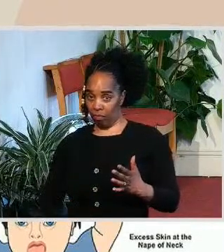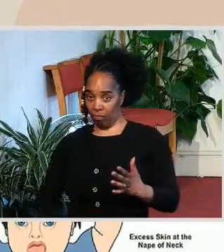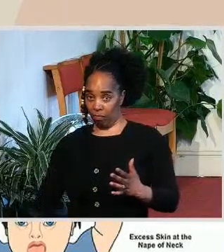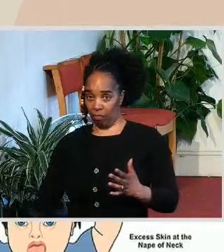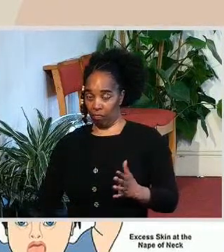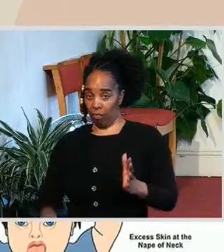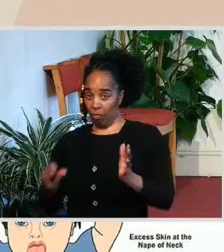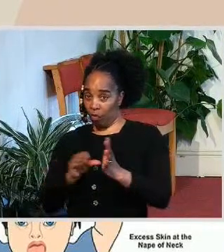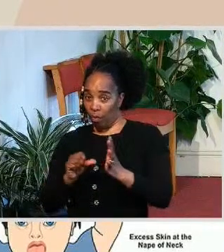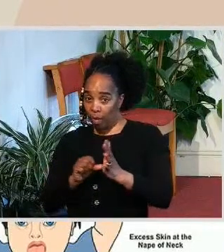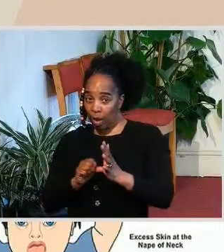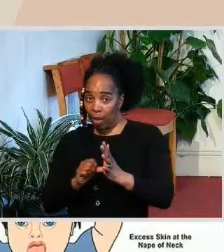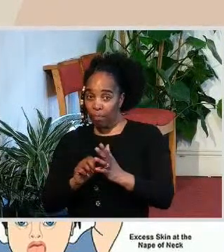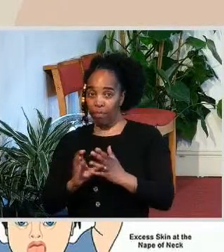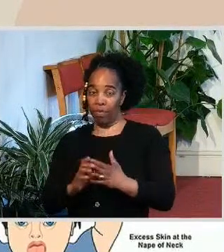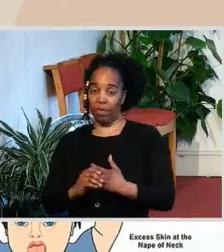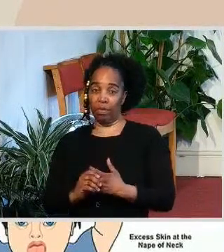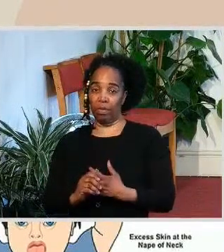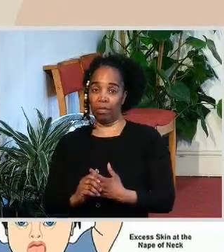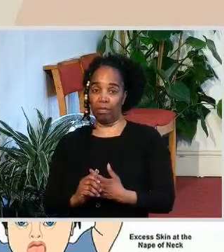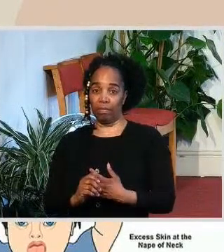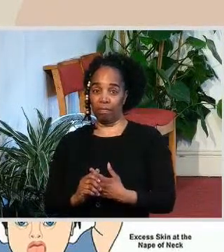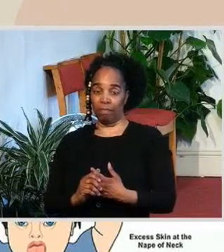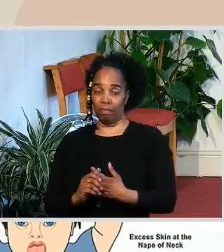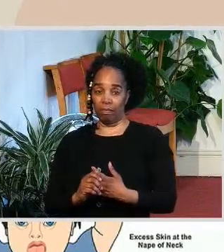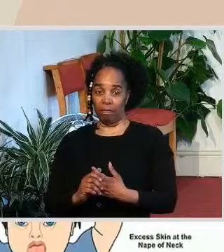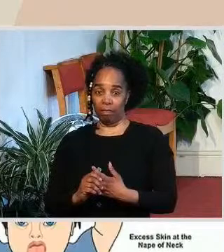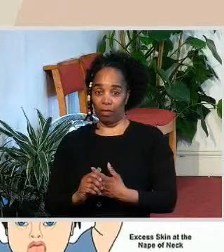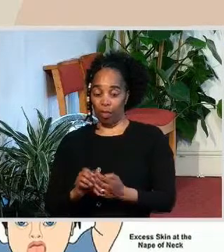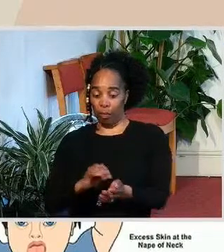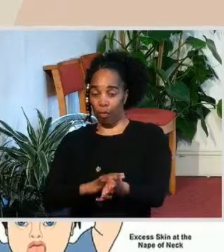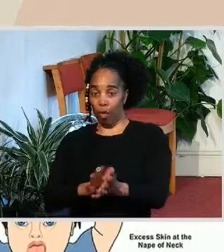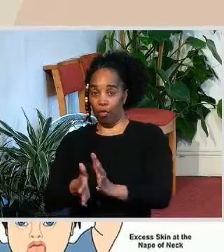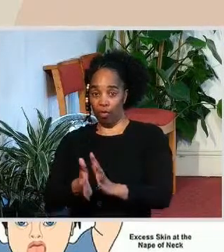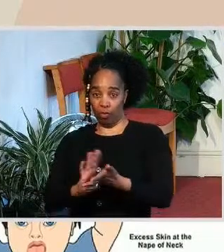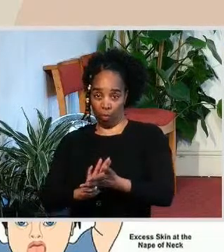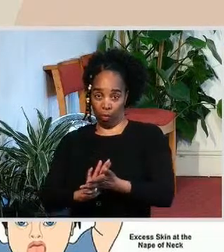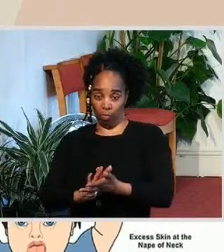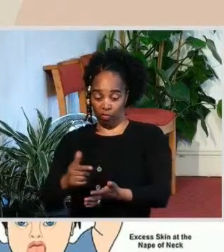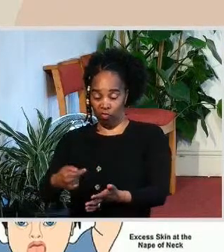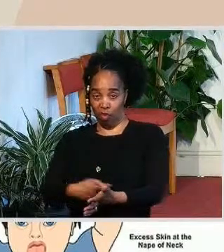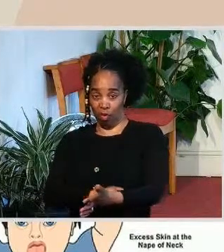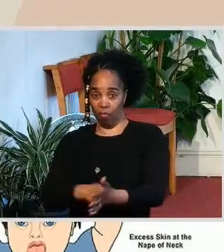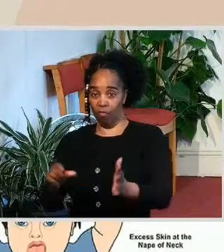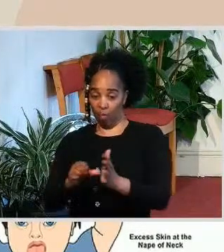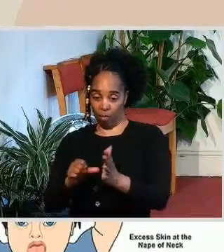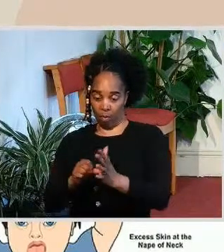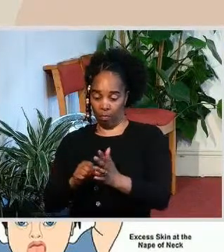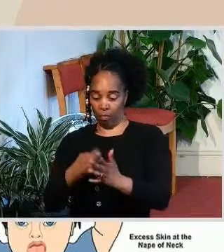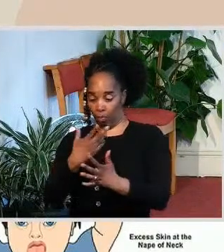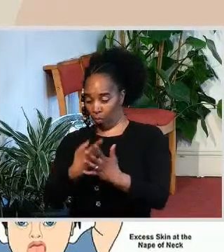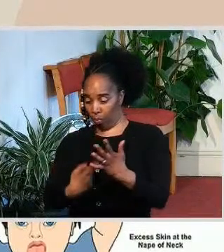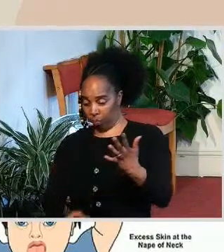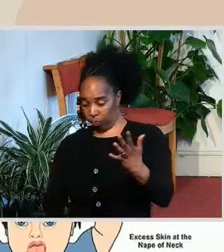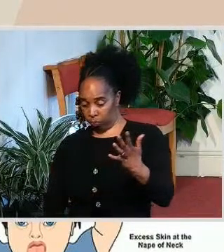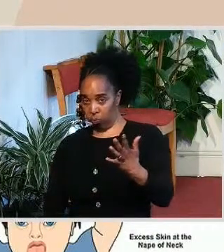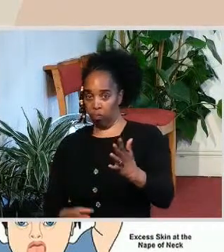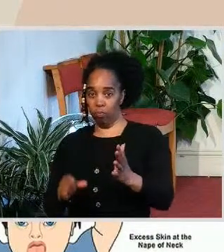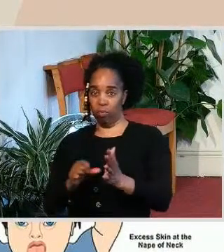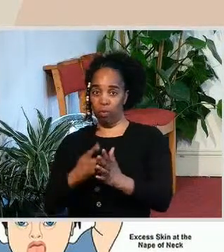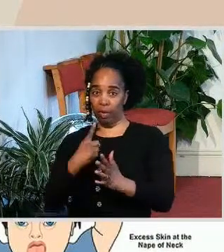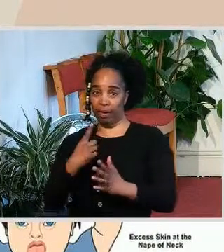gastrointestinal abnormalities. There are some also blood disorders and neurological disorders in terms of coordination